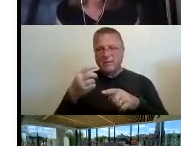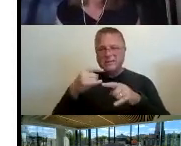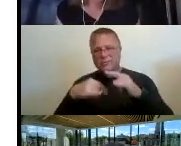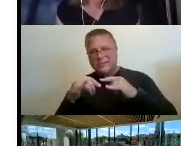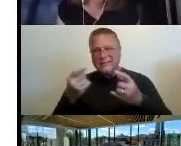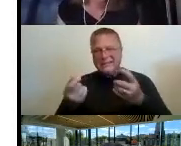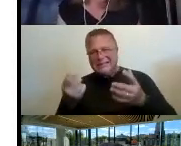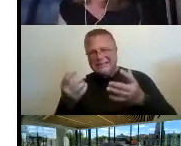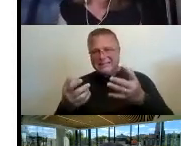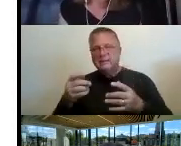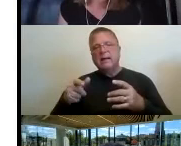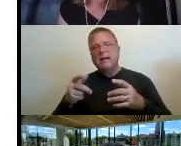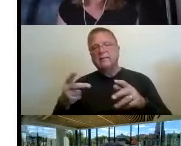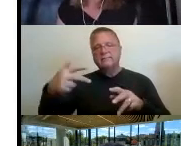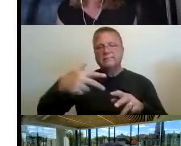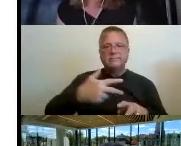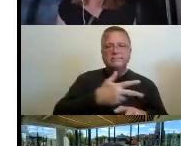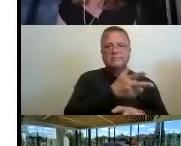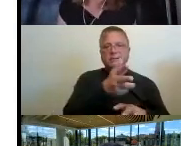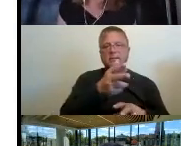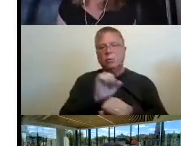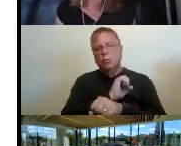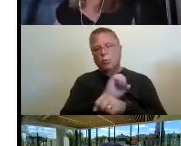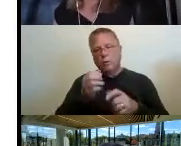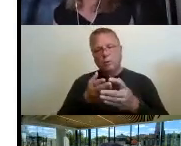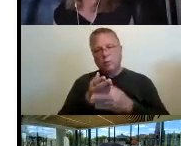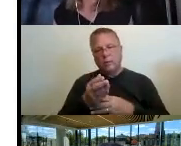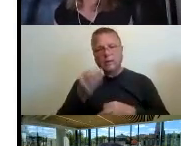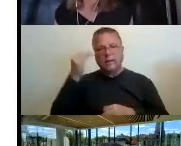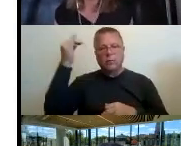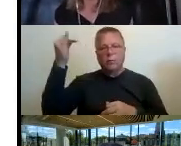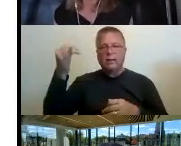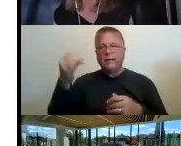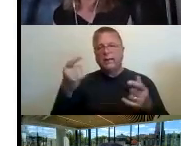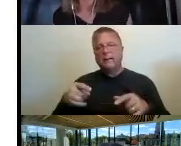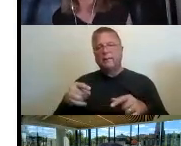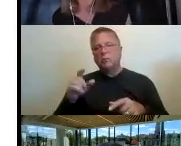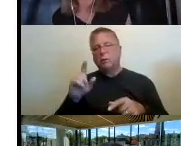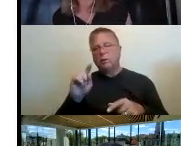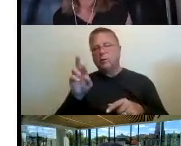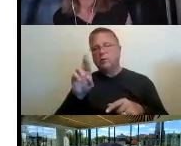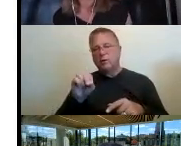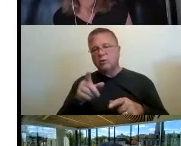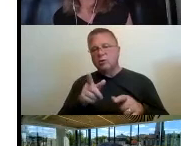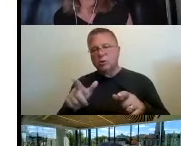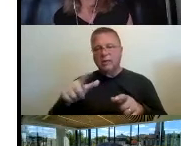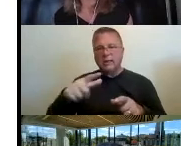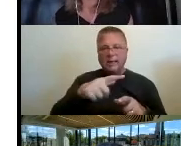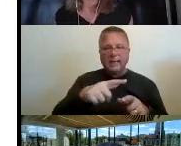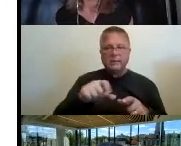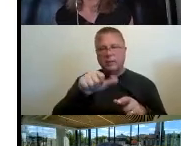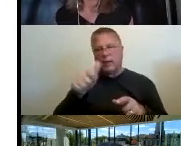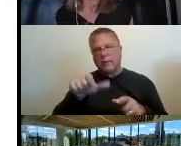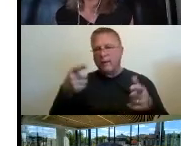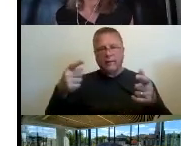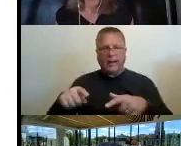to, you know, we'll have to work through that, especially, you know, what happens when we do have those turn pockets, what happens when other things happen.